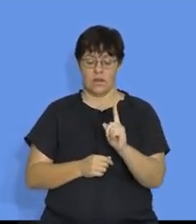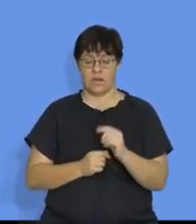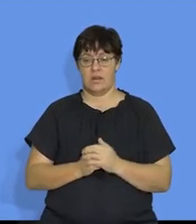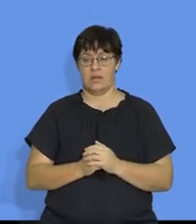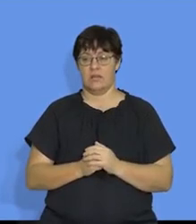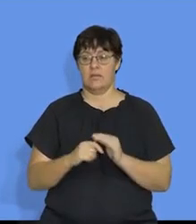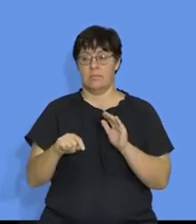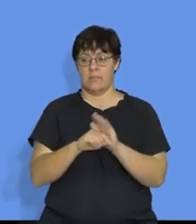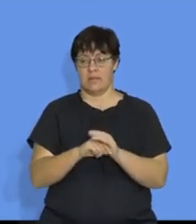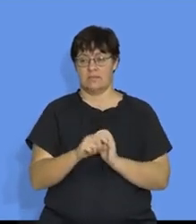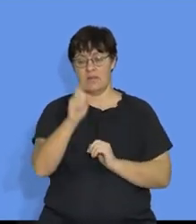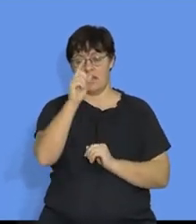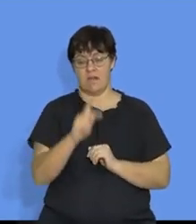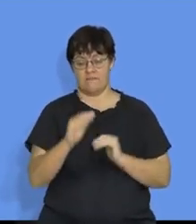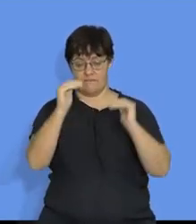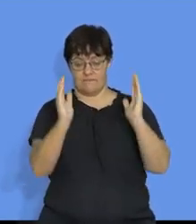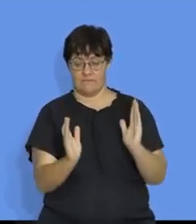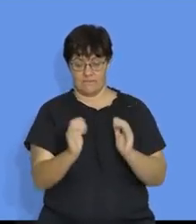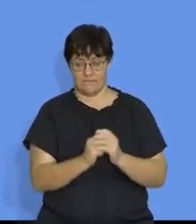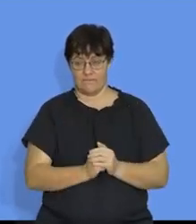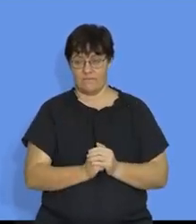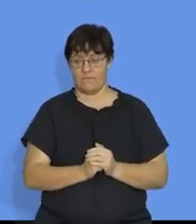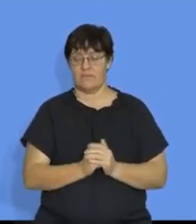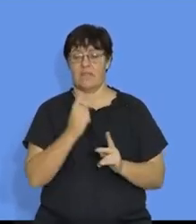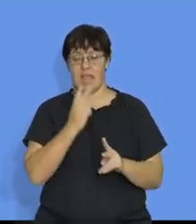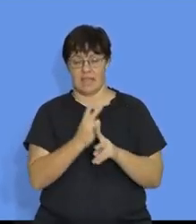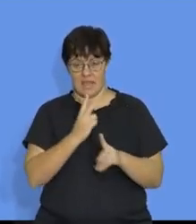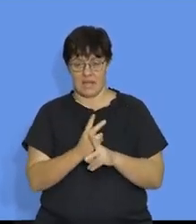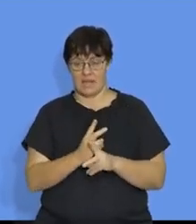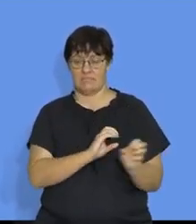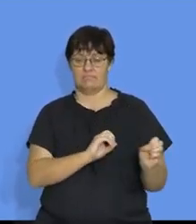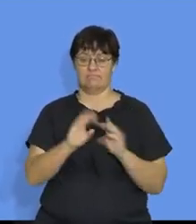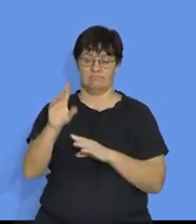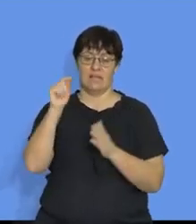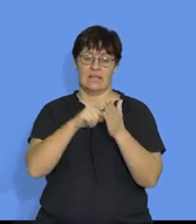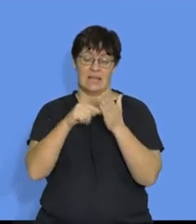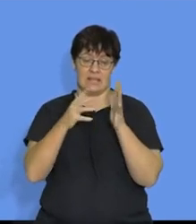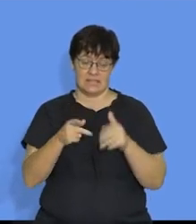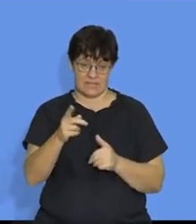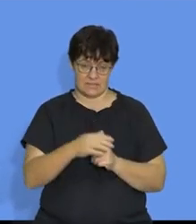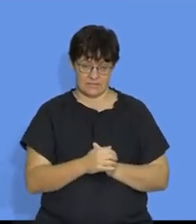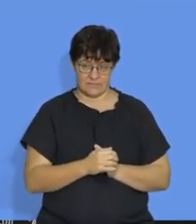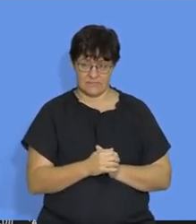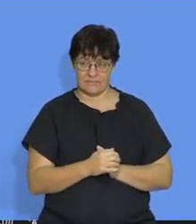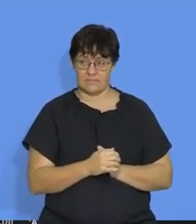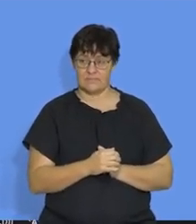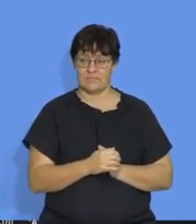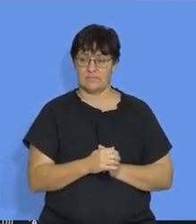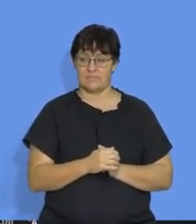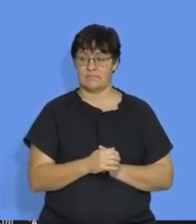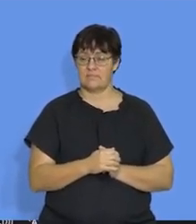over 1 minus a half. Again, I'm going to substitute this all into my